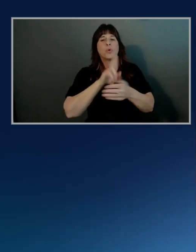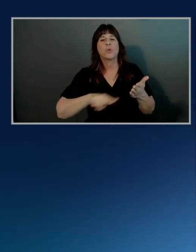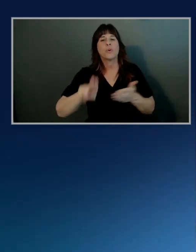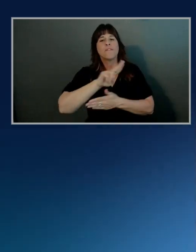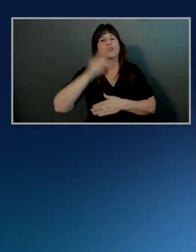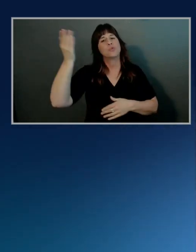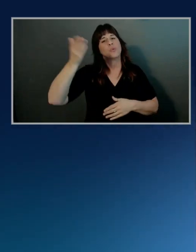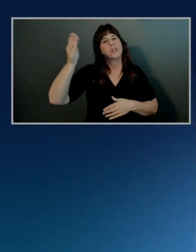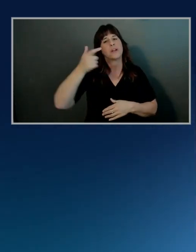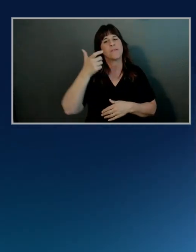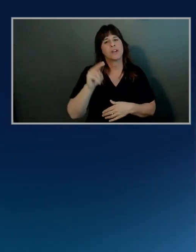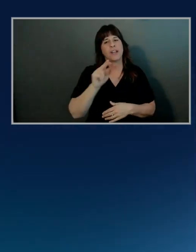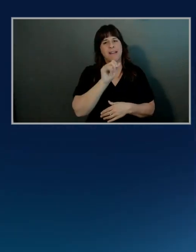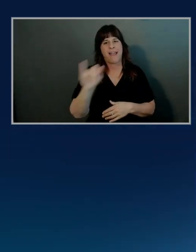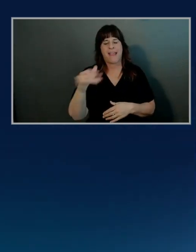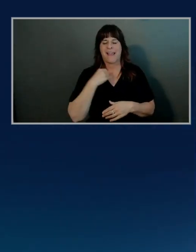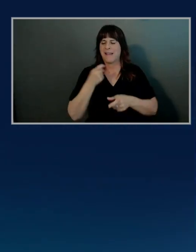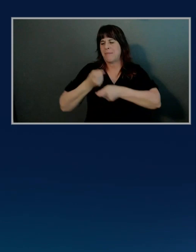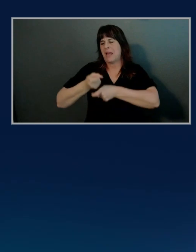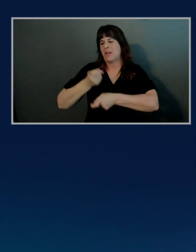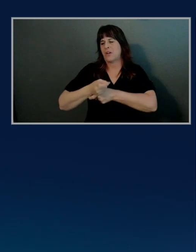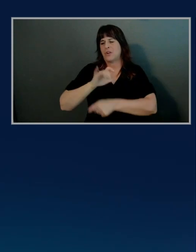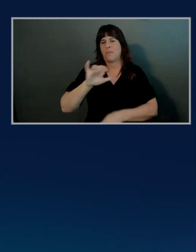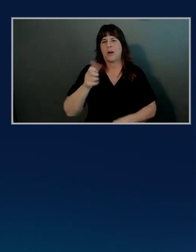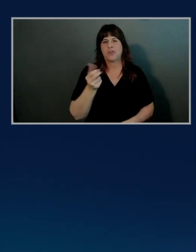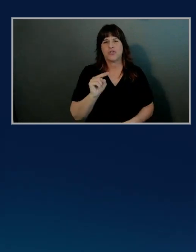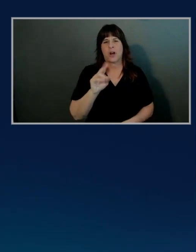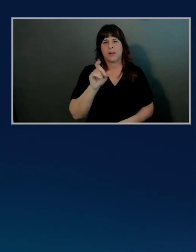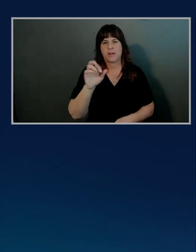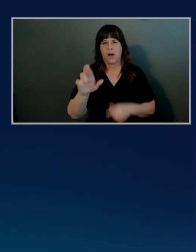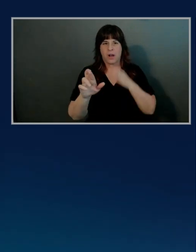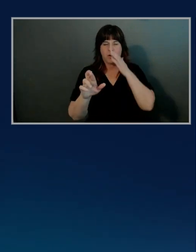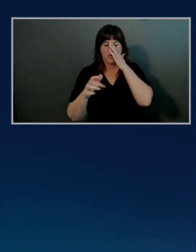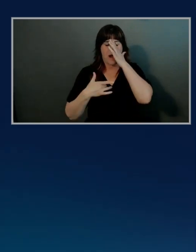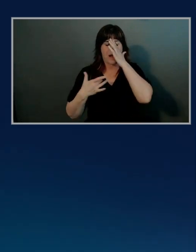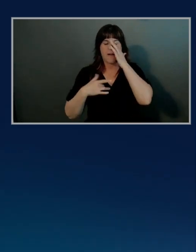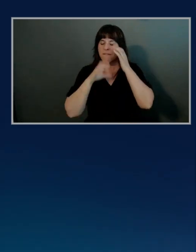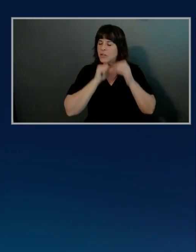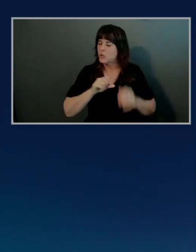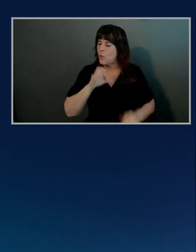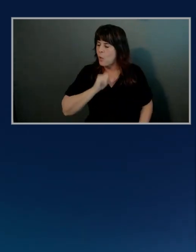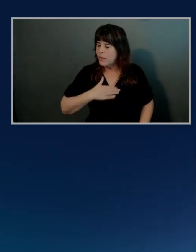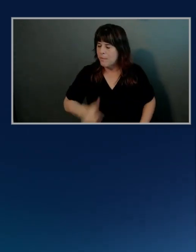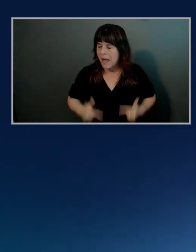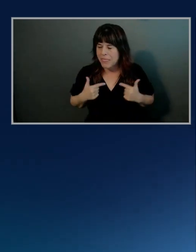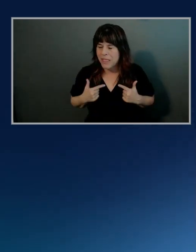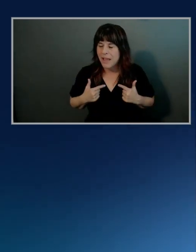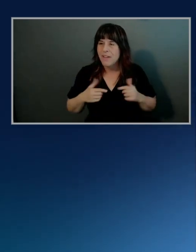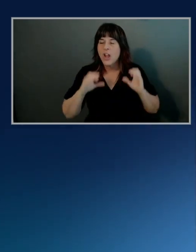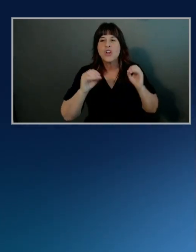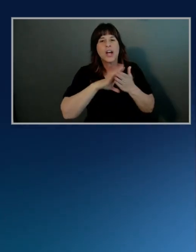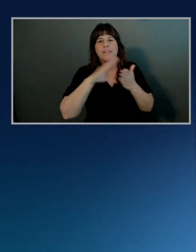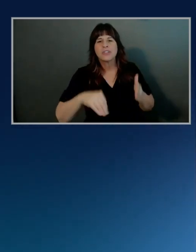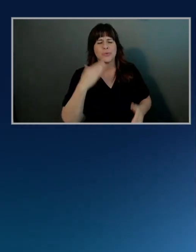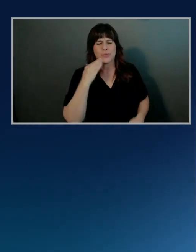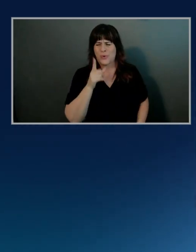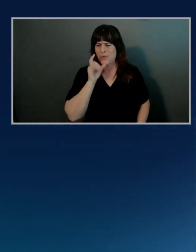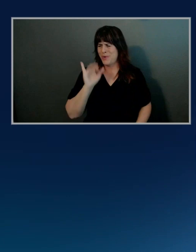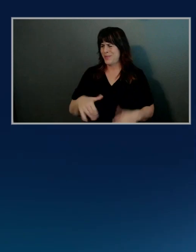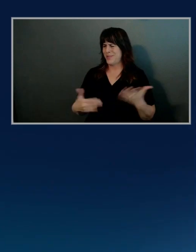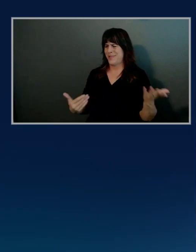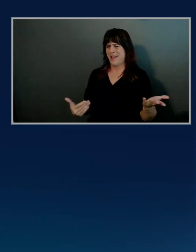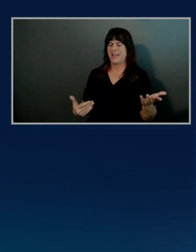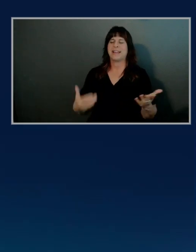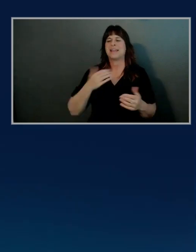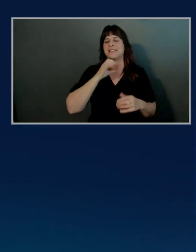generative AI, and I made a joke about John Connor. I never felt so old in my life because none of the students knew who John Connor was. Yeah, I'm wrong like, I was going to ask Generation. you, who was